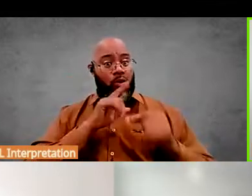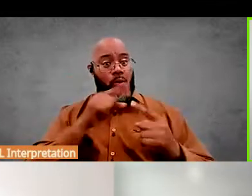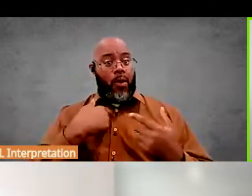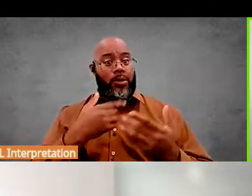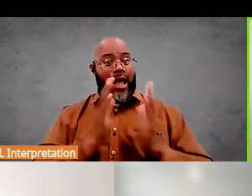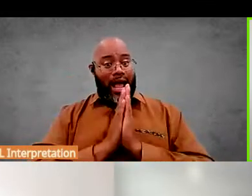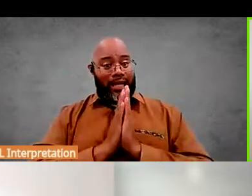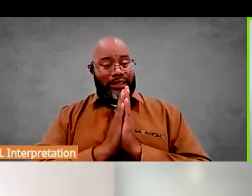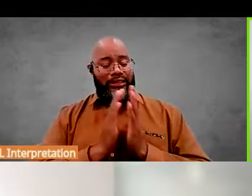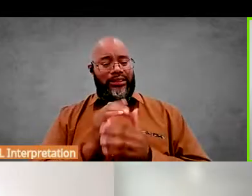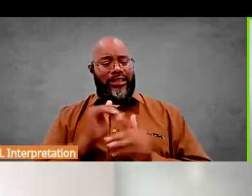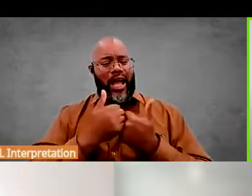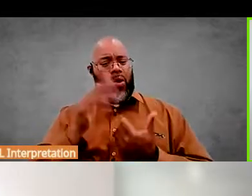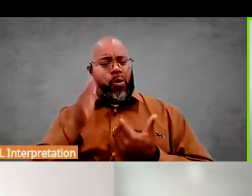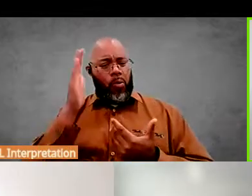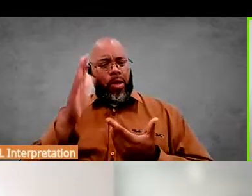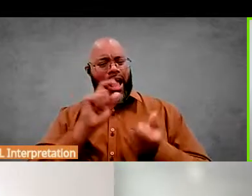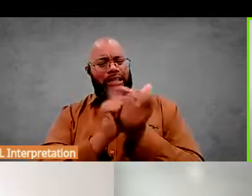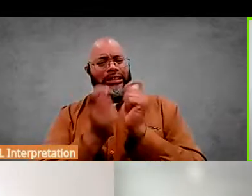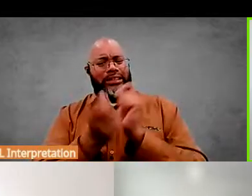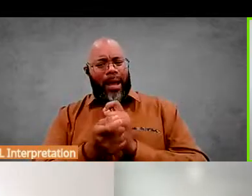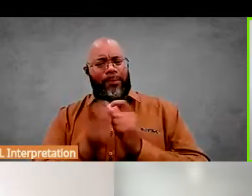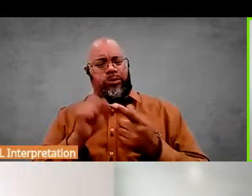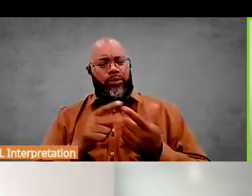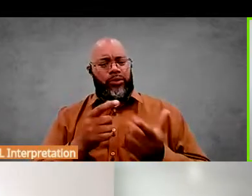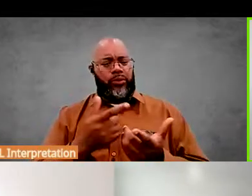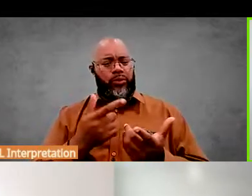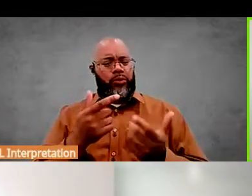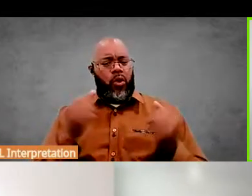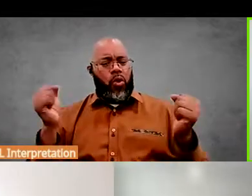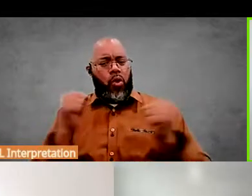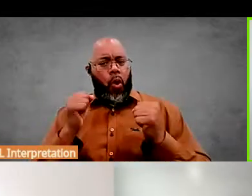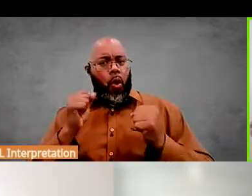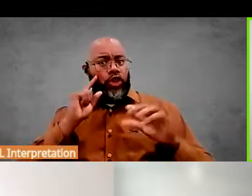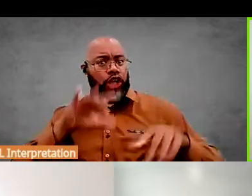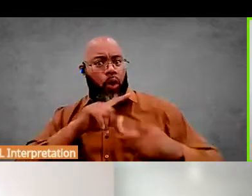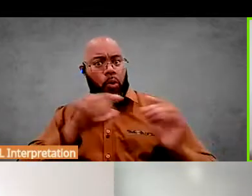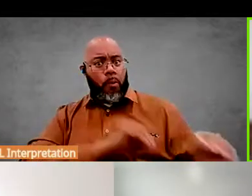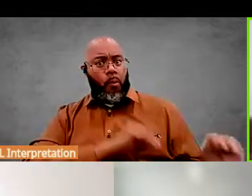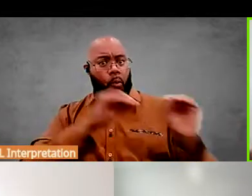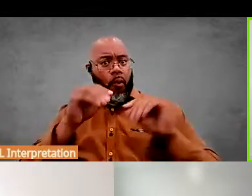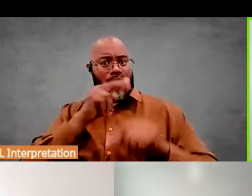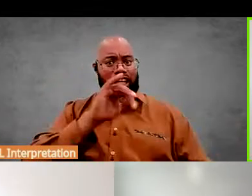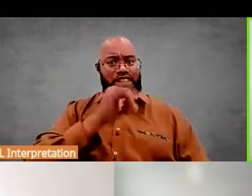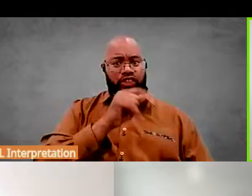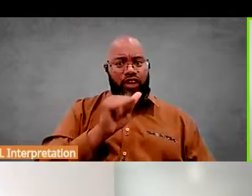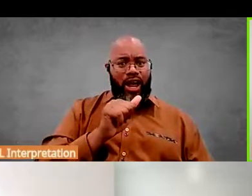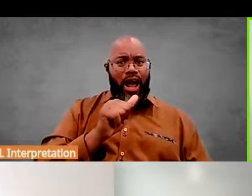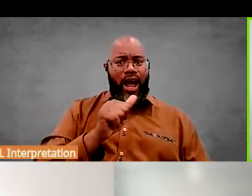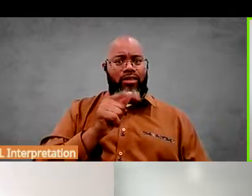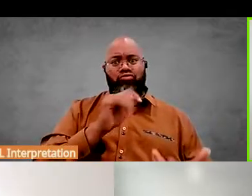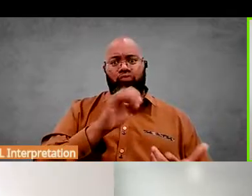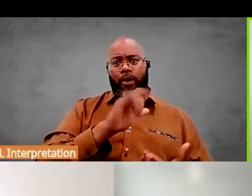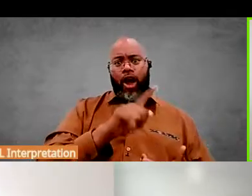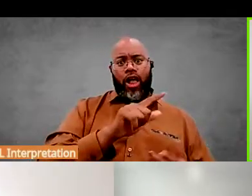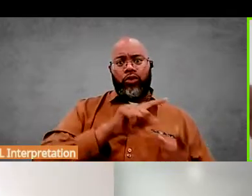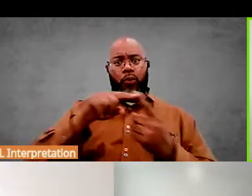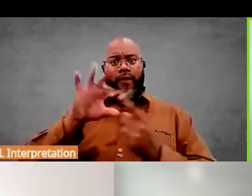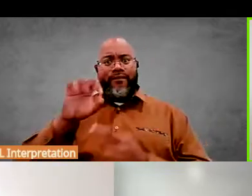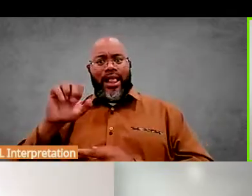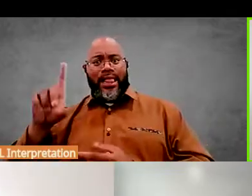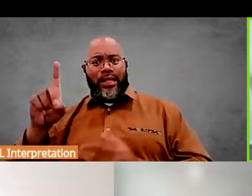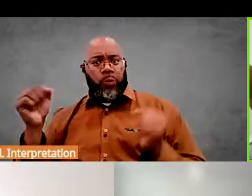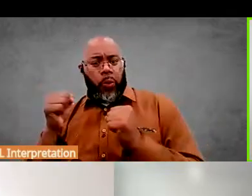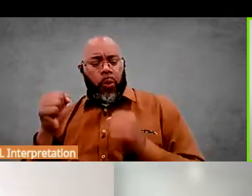asked, how are you going to adapt to the cold shock when you move from Nigeria being very tropical to Finland? Oh, I was like, we